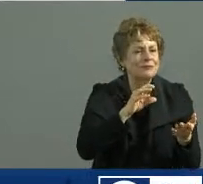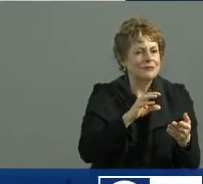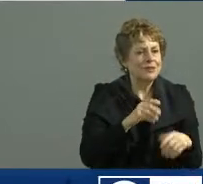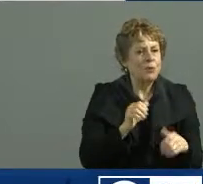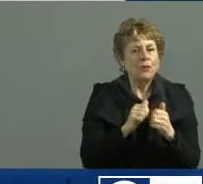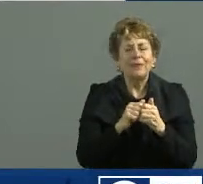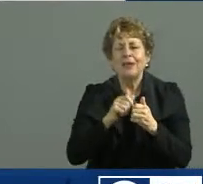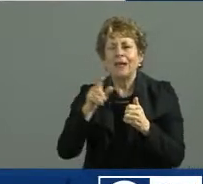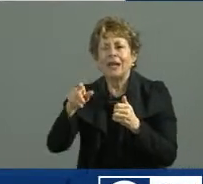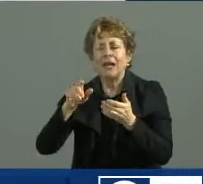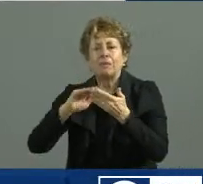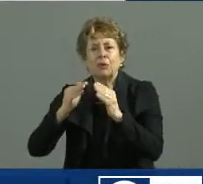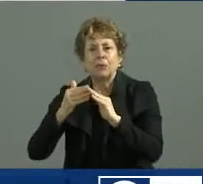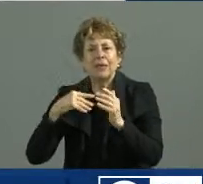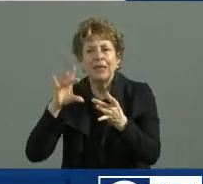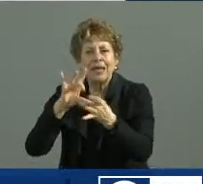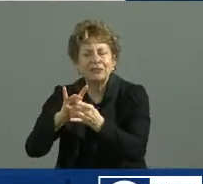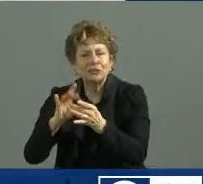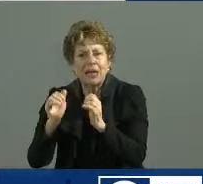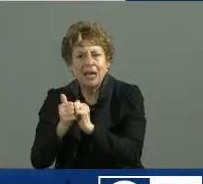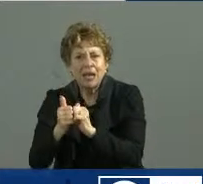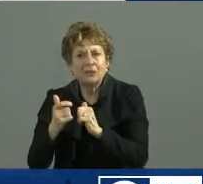difficulties reaching a vaccine site,